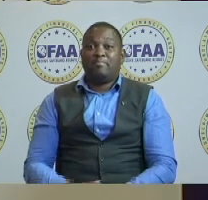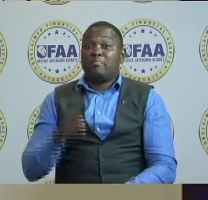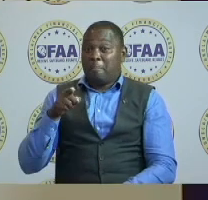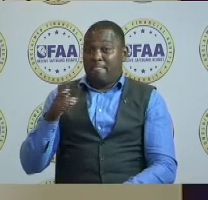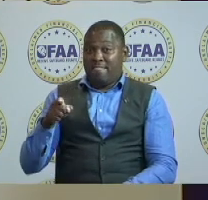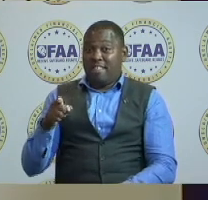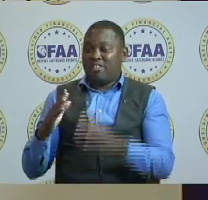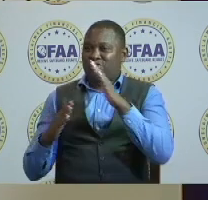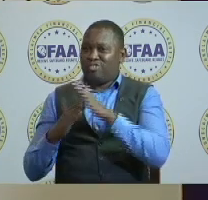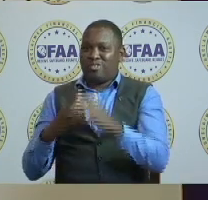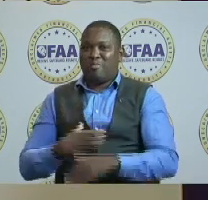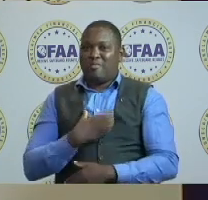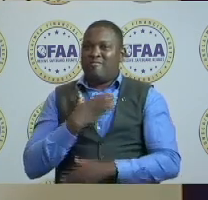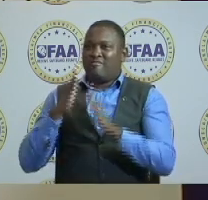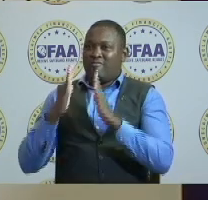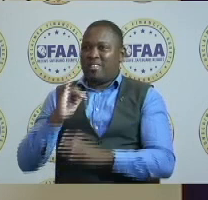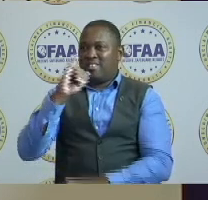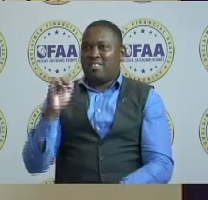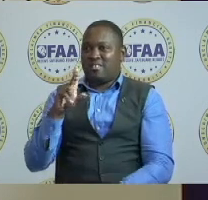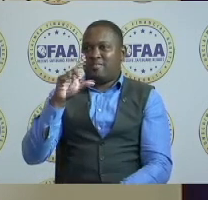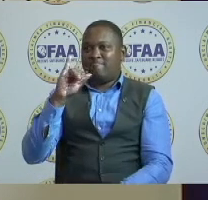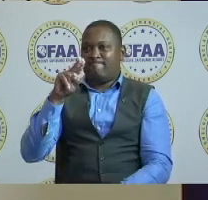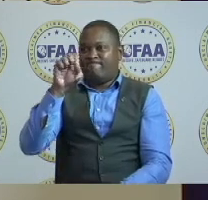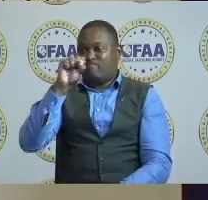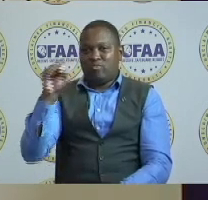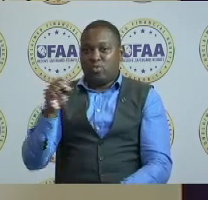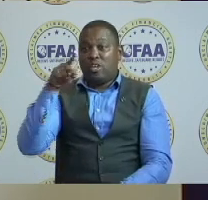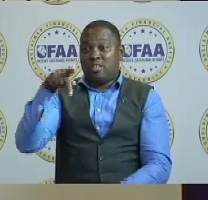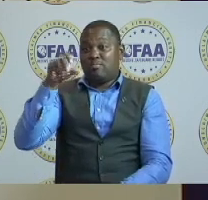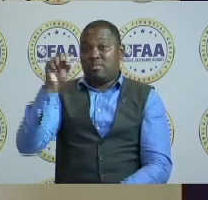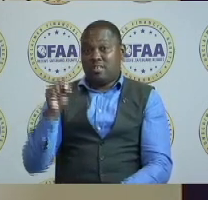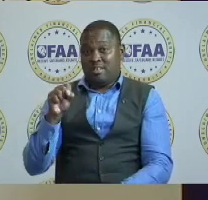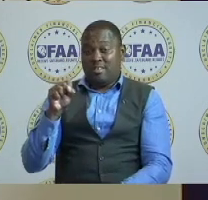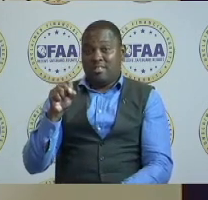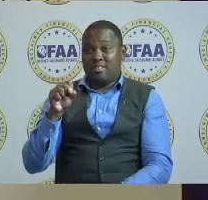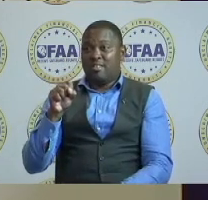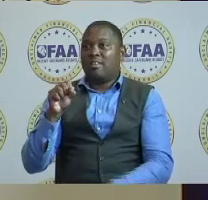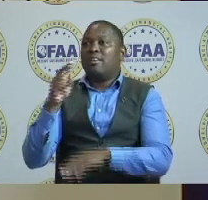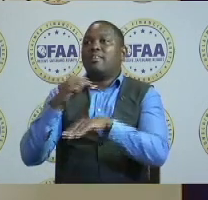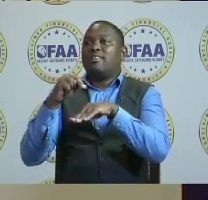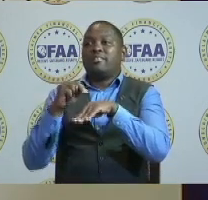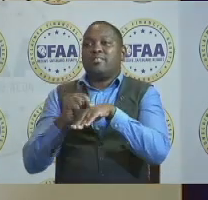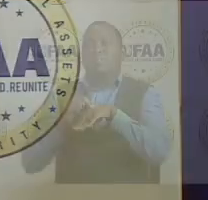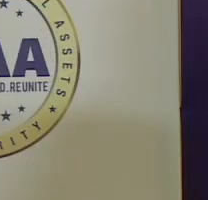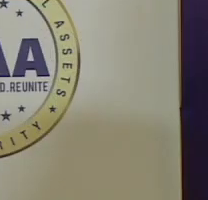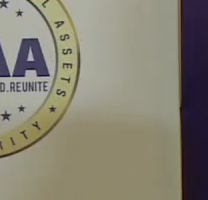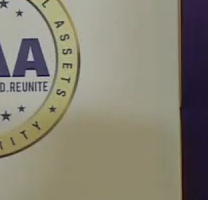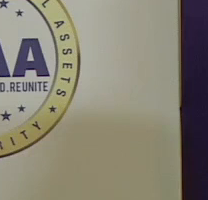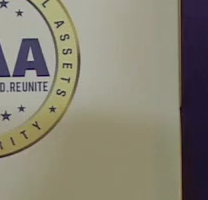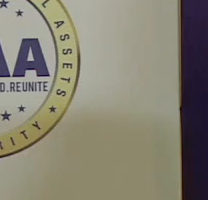guest, that is Dr. Julius Muya, who is the principal secretary in the National Treasury. And of